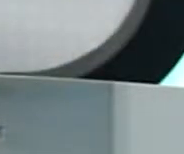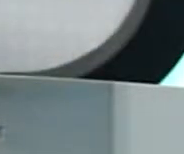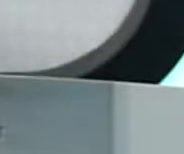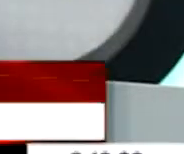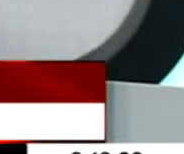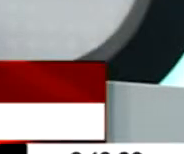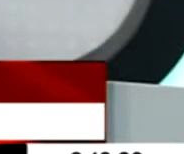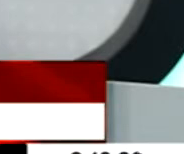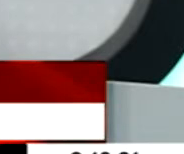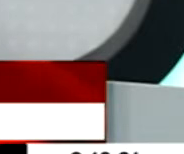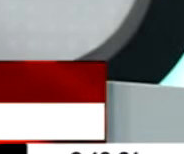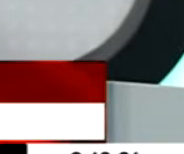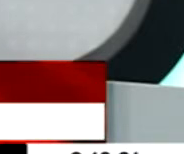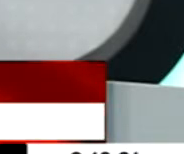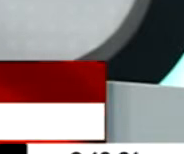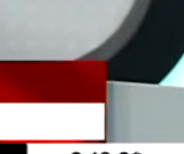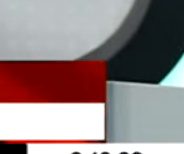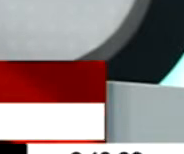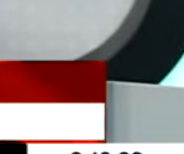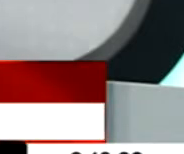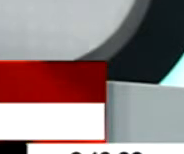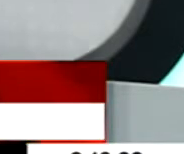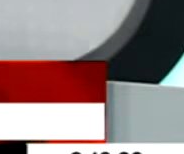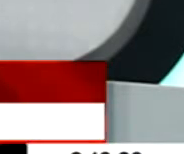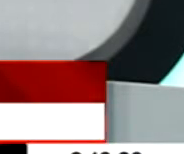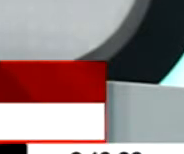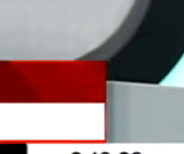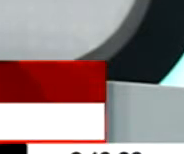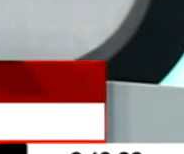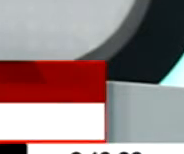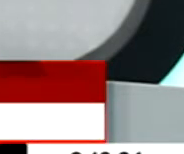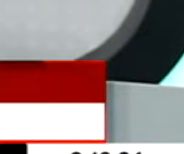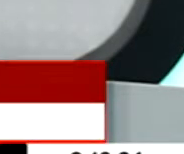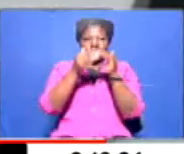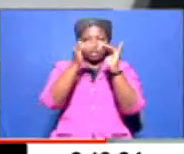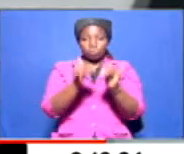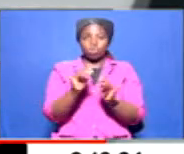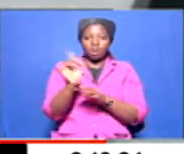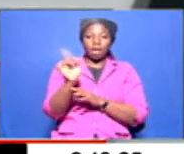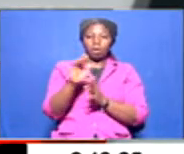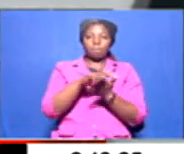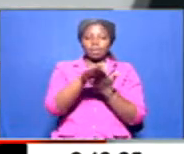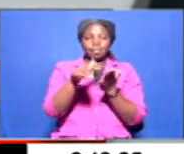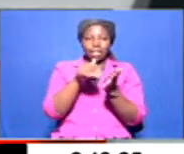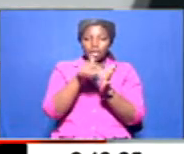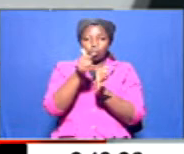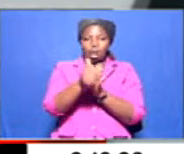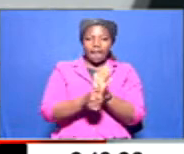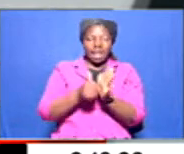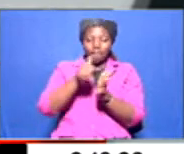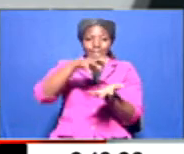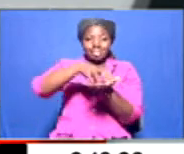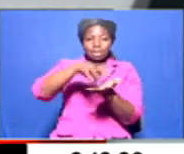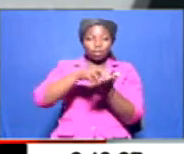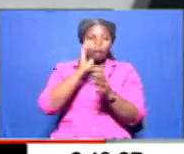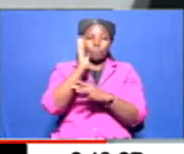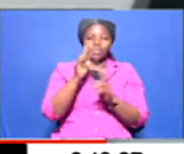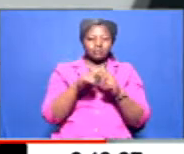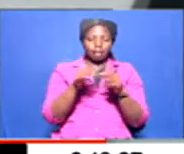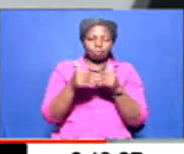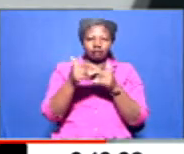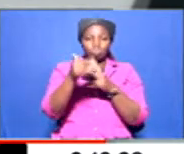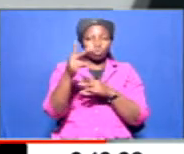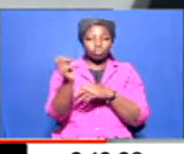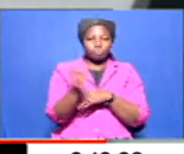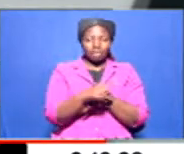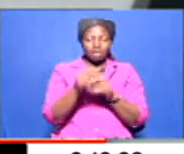Back, it's now time for business. Construction of the new Nairobi Central Railway Station will kick off in 2 months following